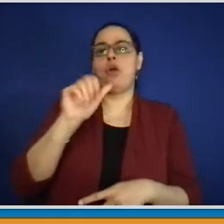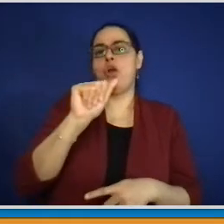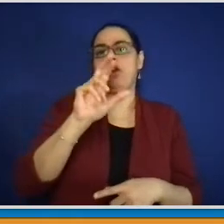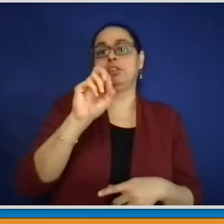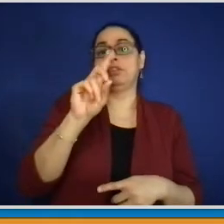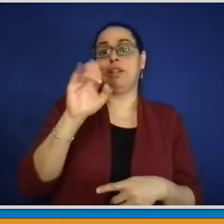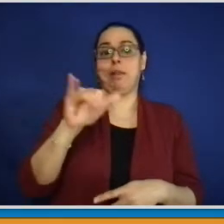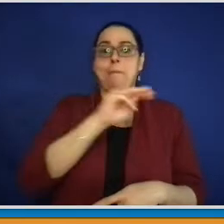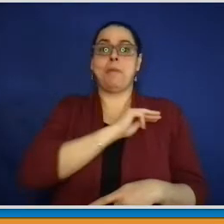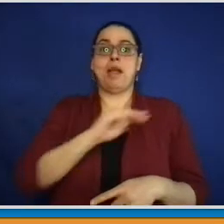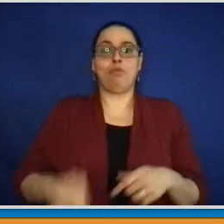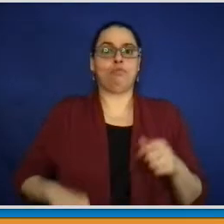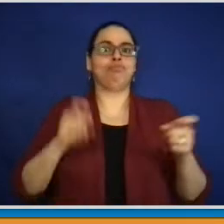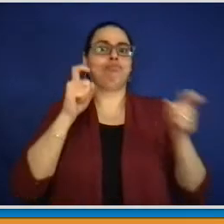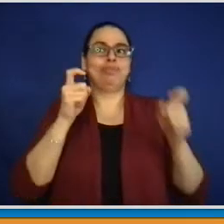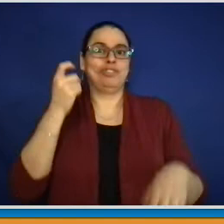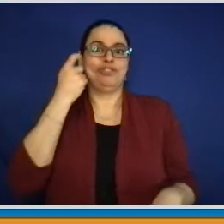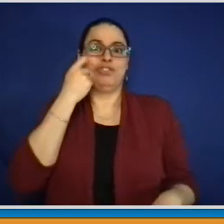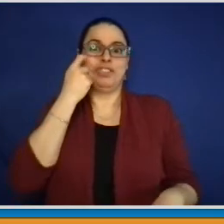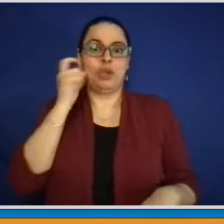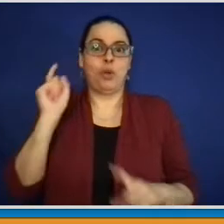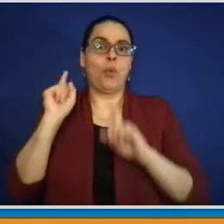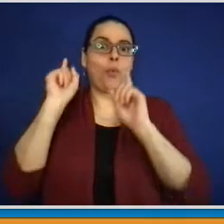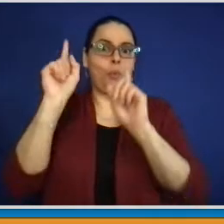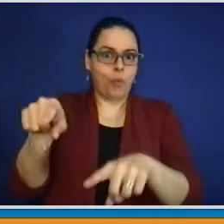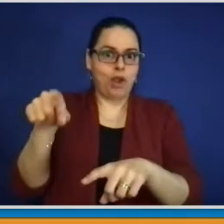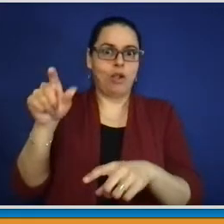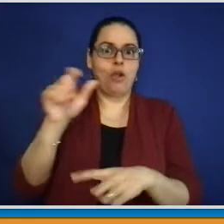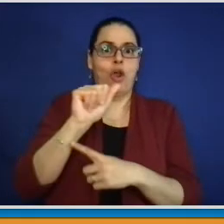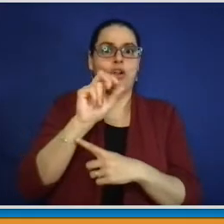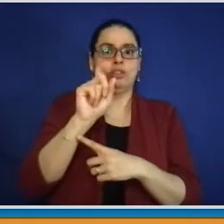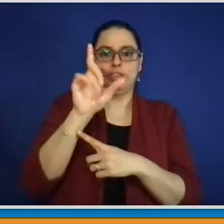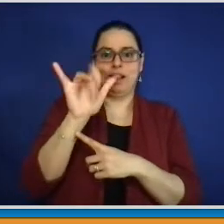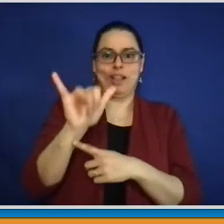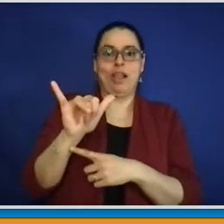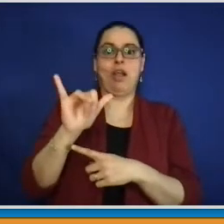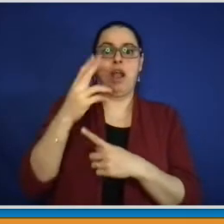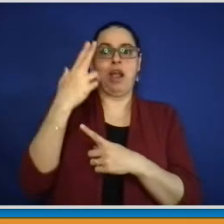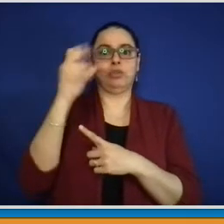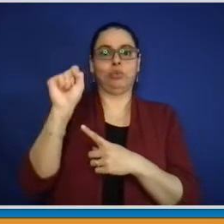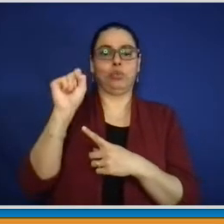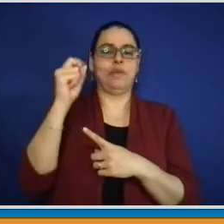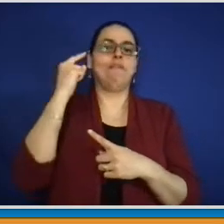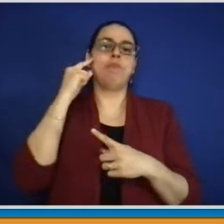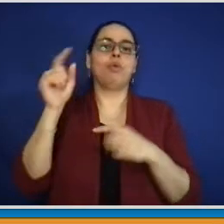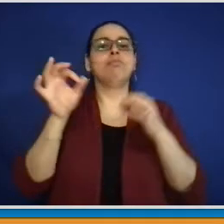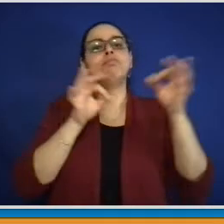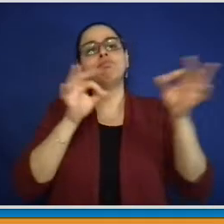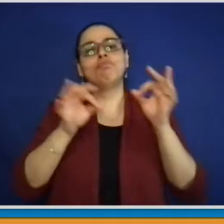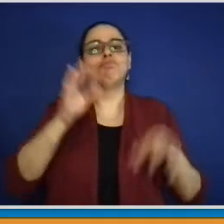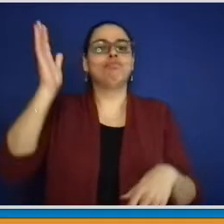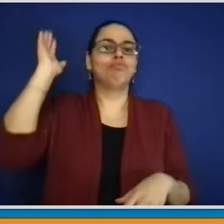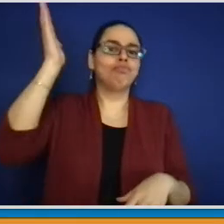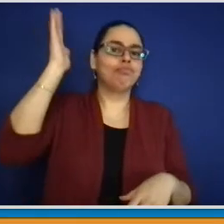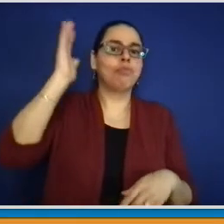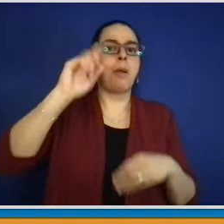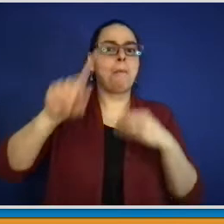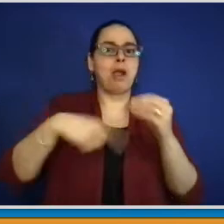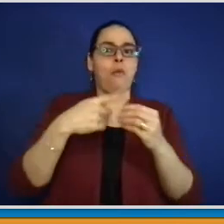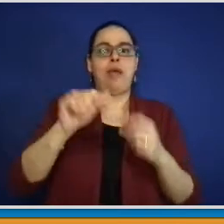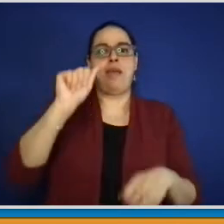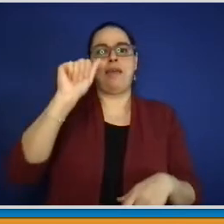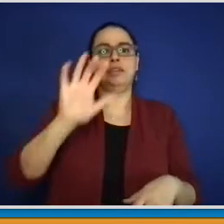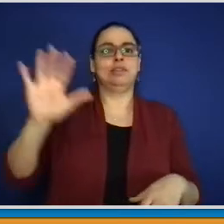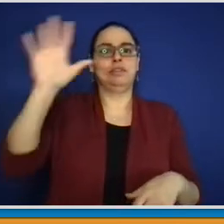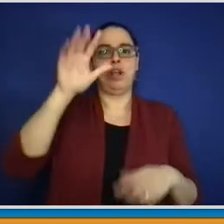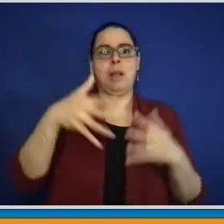school students at Ardsley High School to speak out against the Asian American hatred, and Nancy was one of the speakers there, and she's been a terrific leader, and we're very